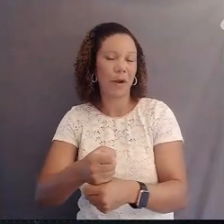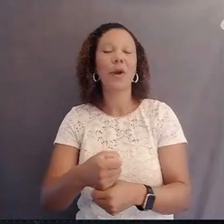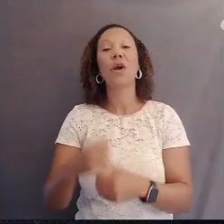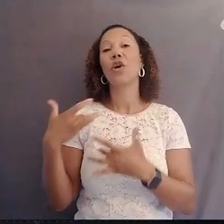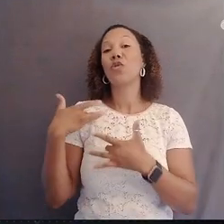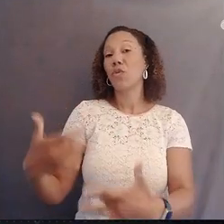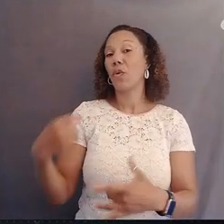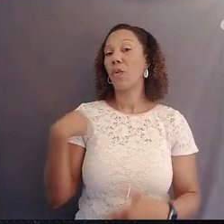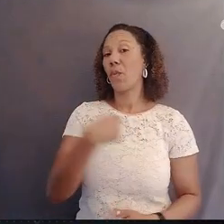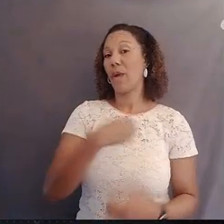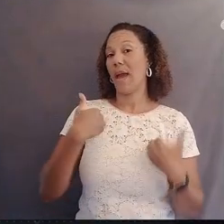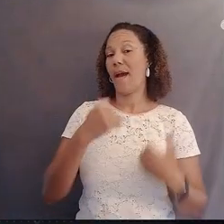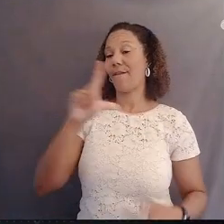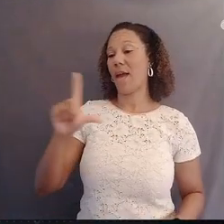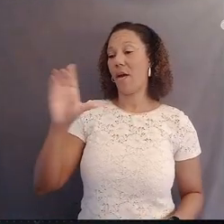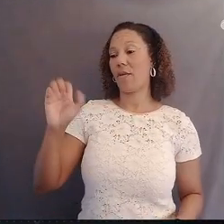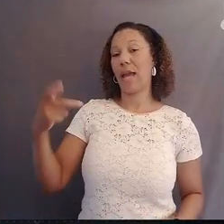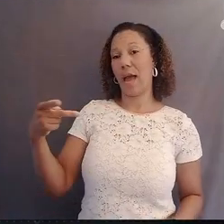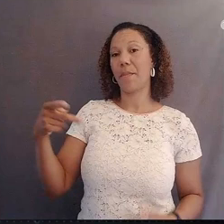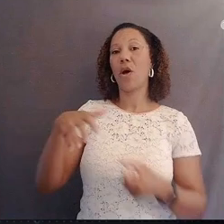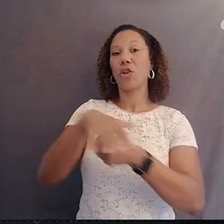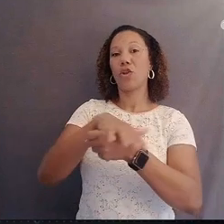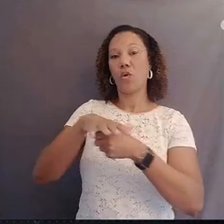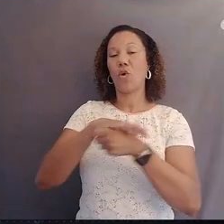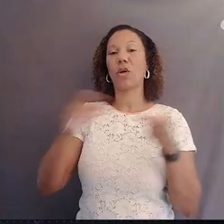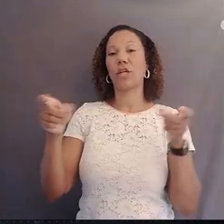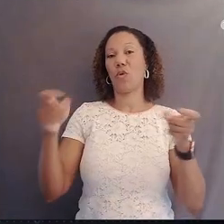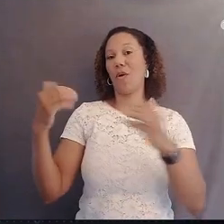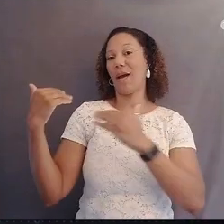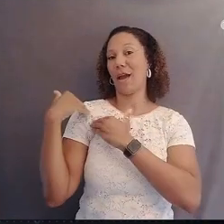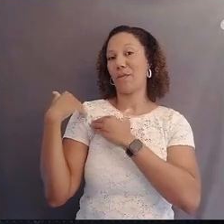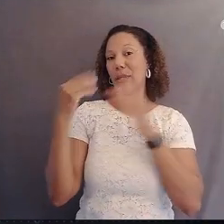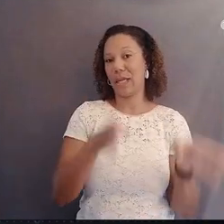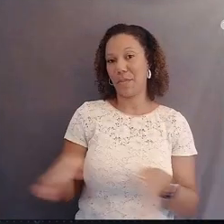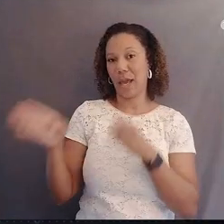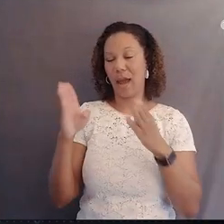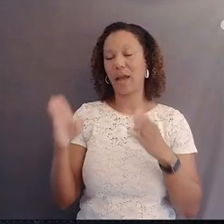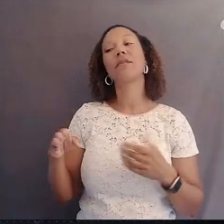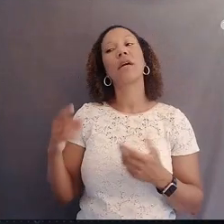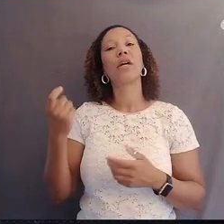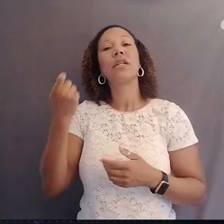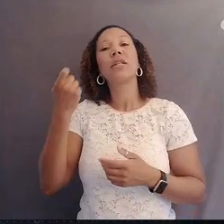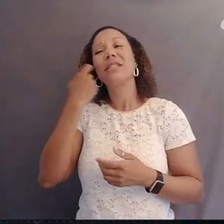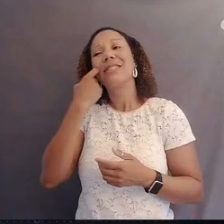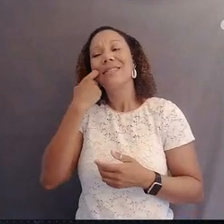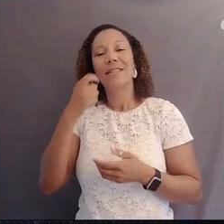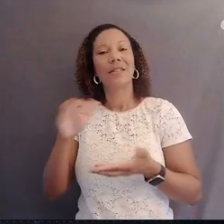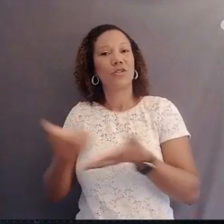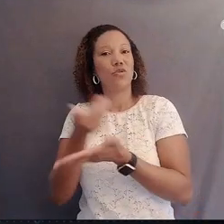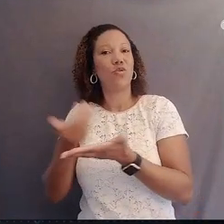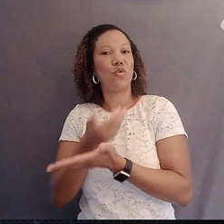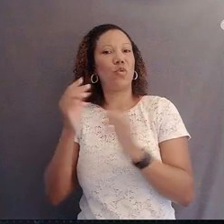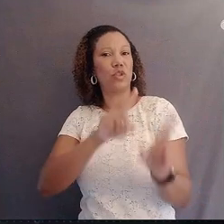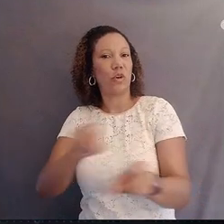the LCAP. It's the, you know, Local Control Accountability Plan. Well, this new survey that's coming out on Monday is kind of like